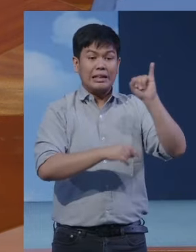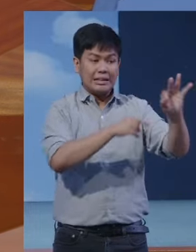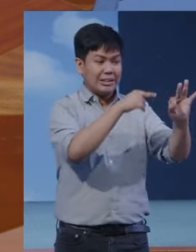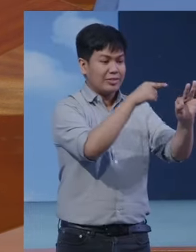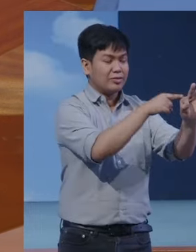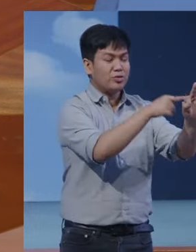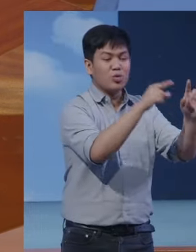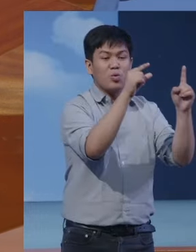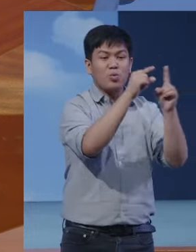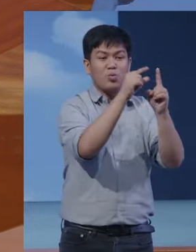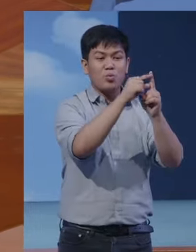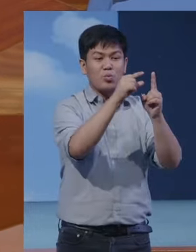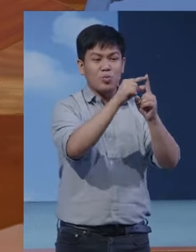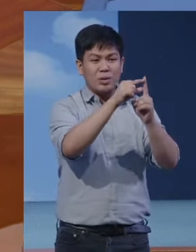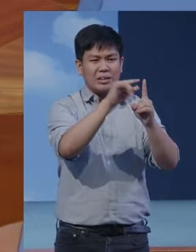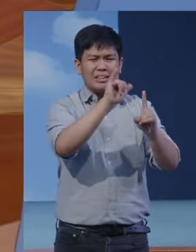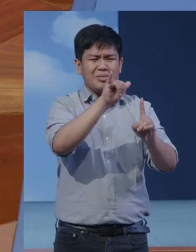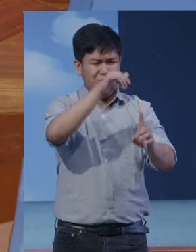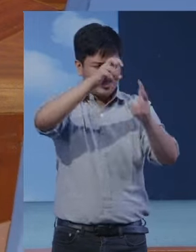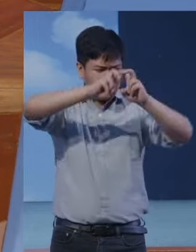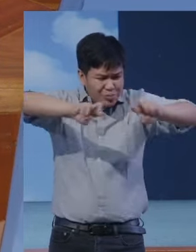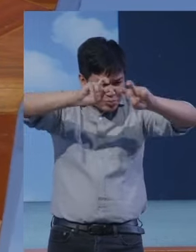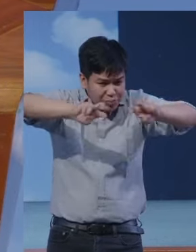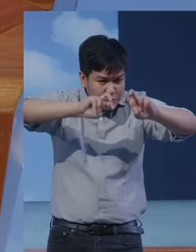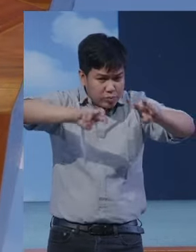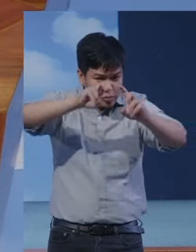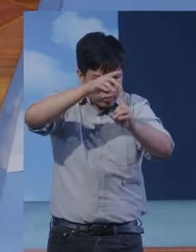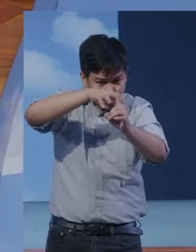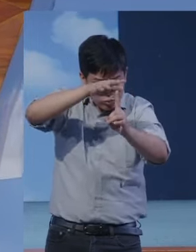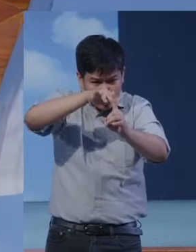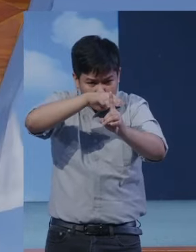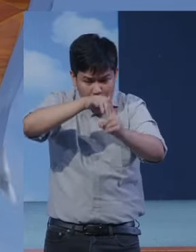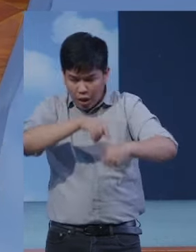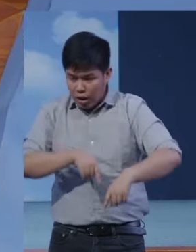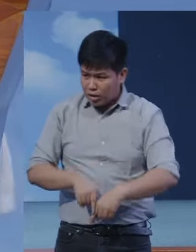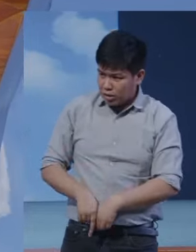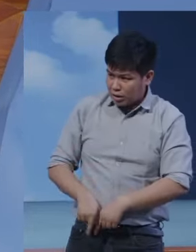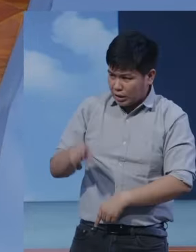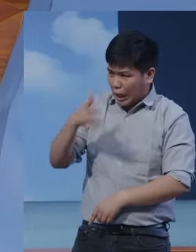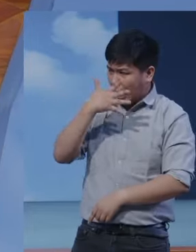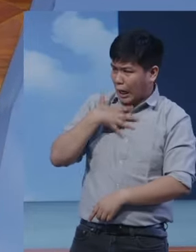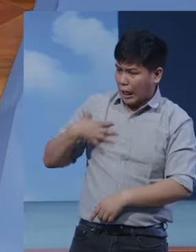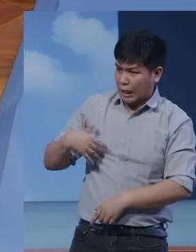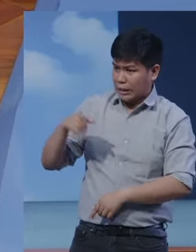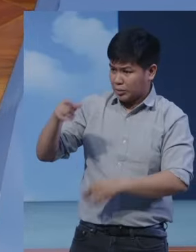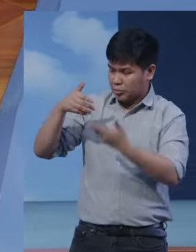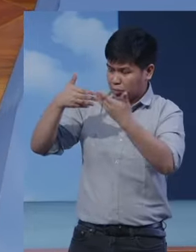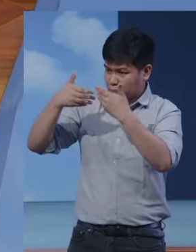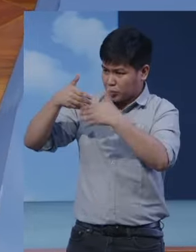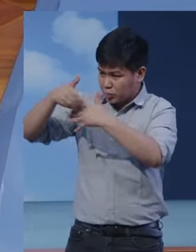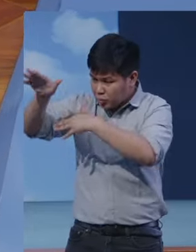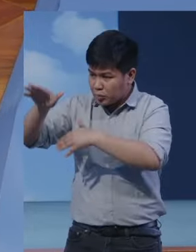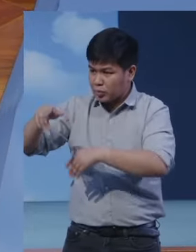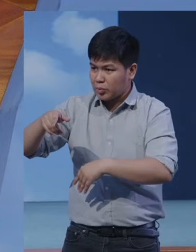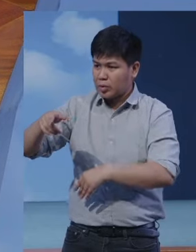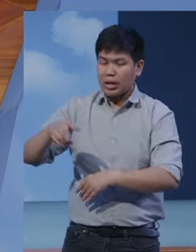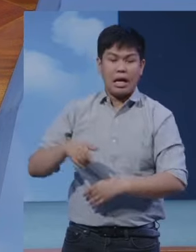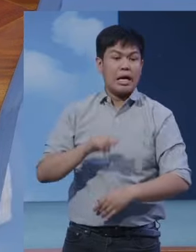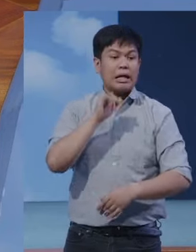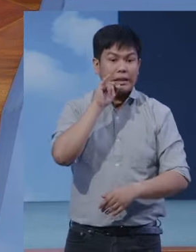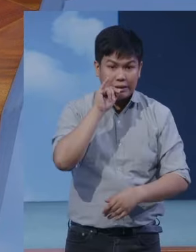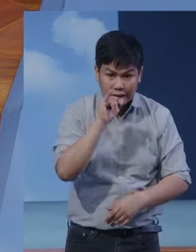divorce and puts it in her hand and sends her out of his house and she departs out of his house and